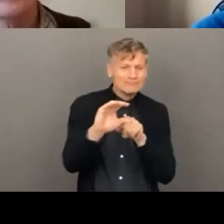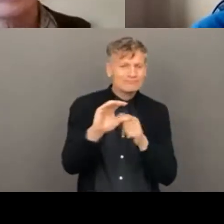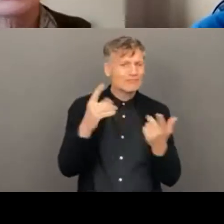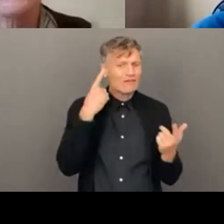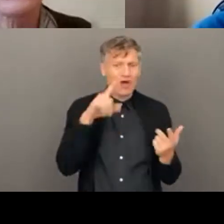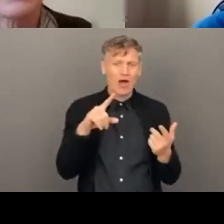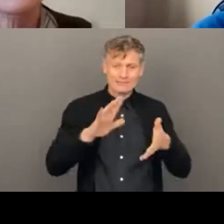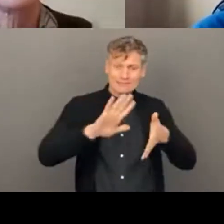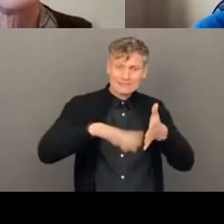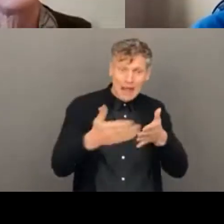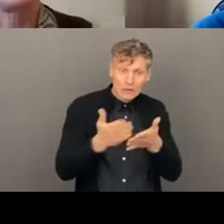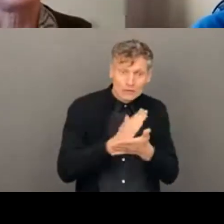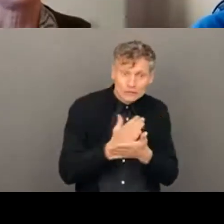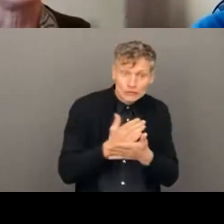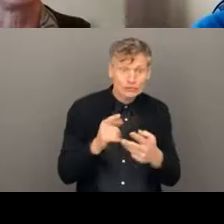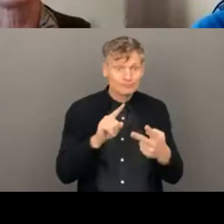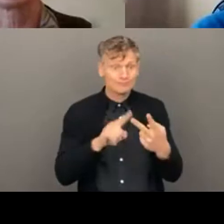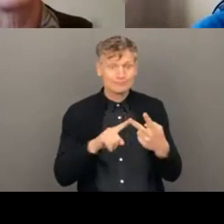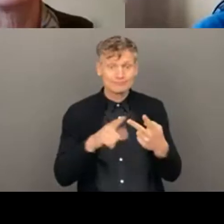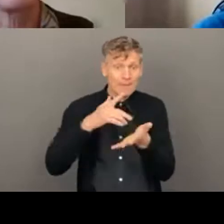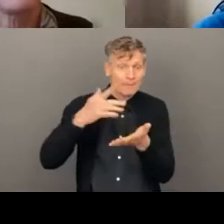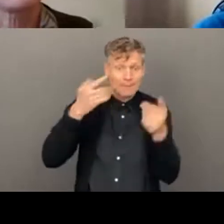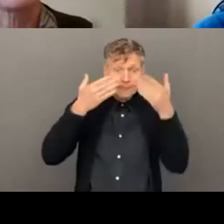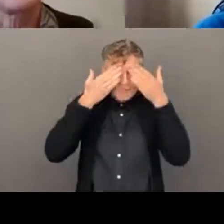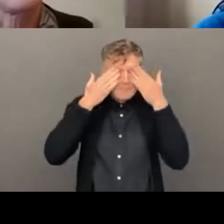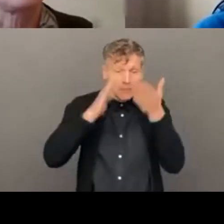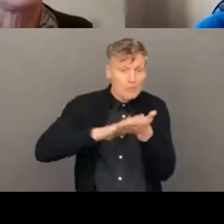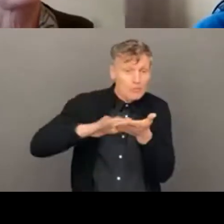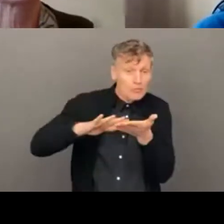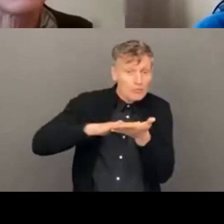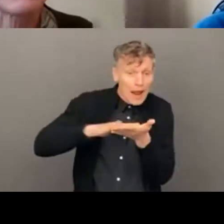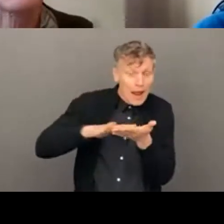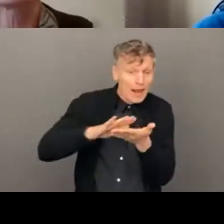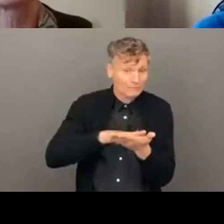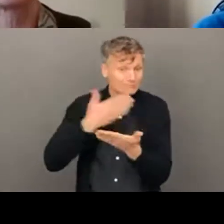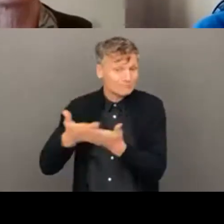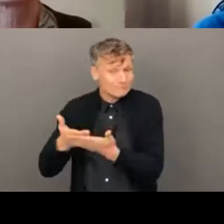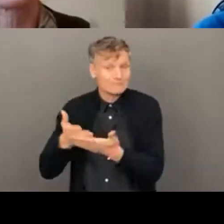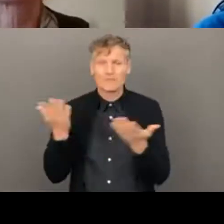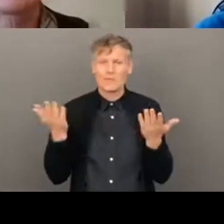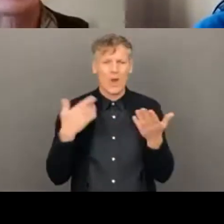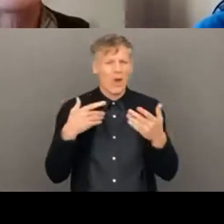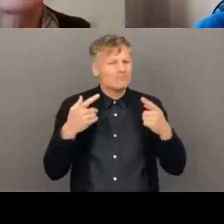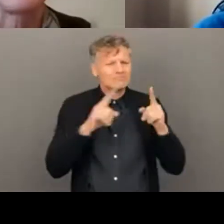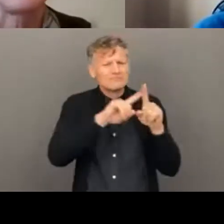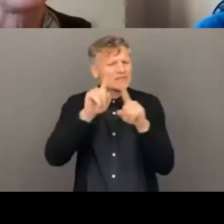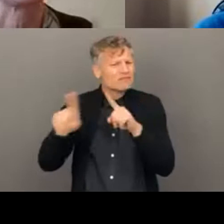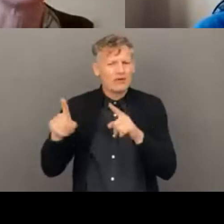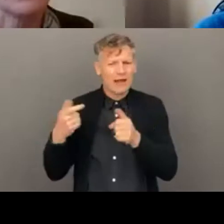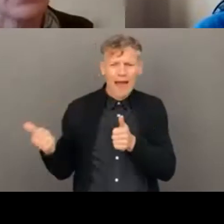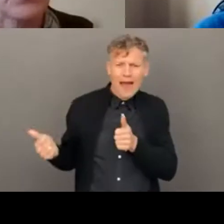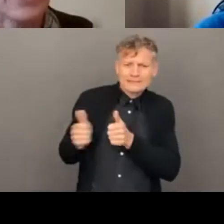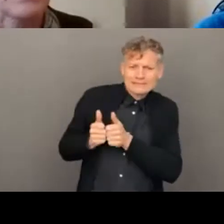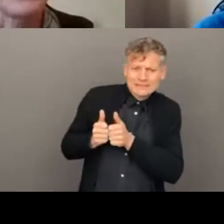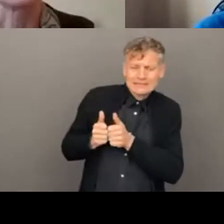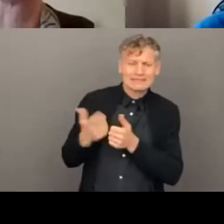sign language interpretation, or any other assistance or special needs